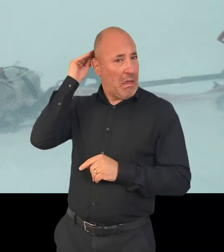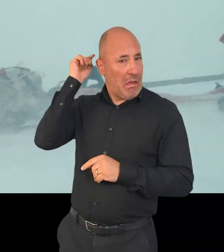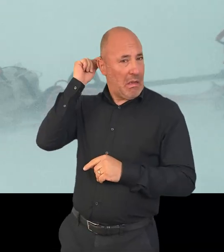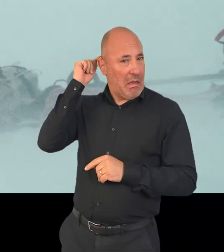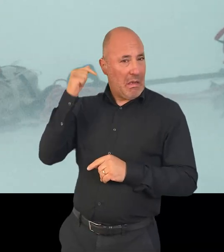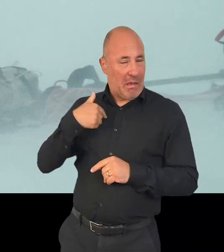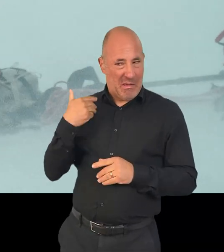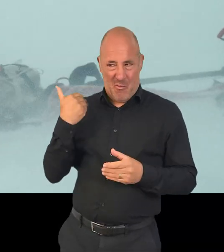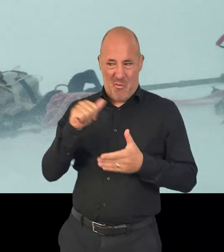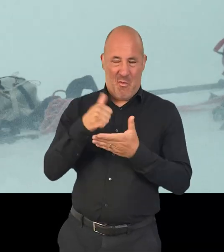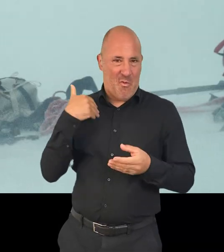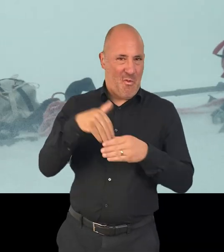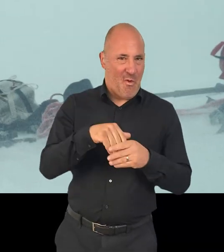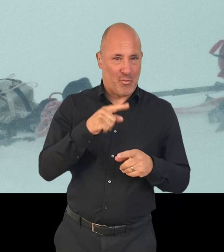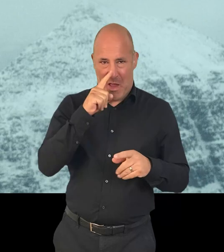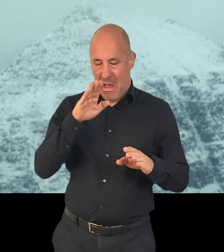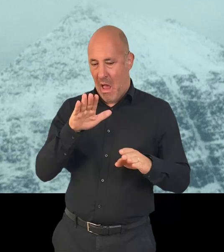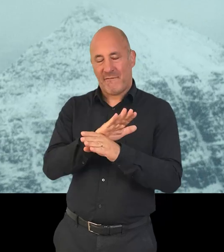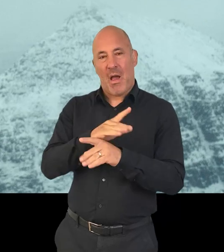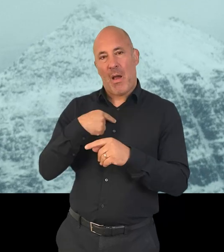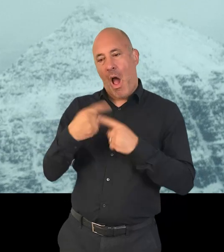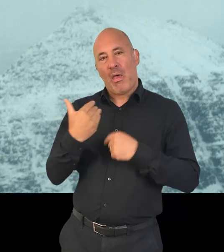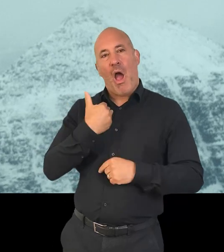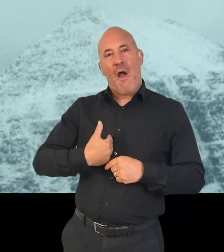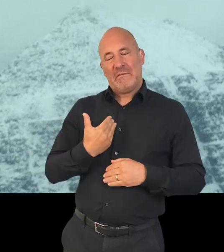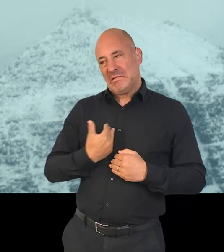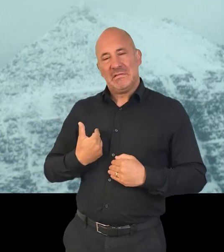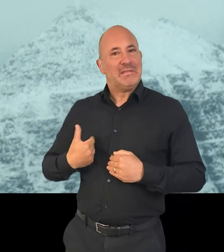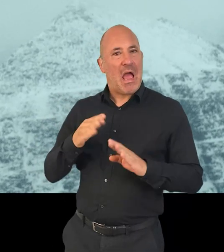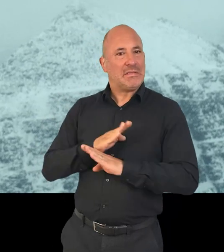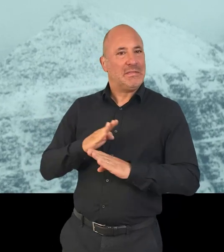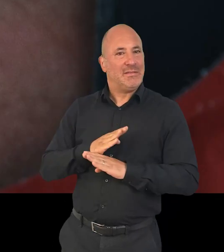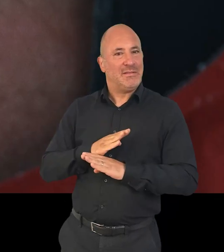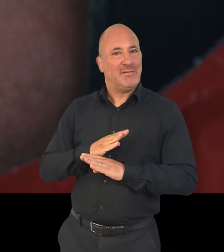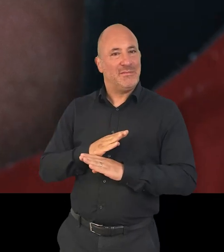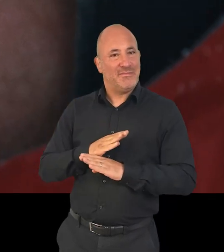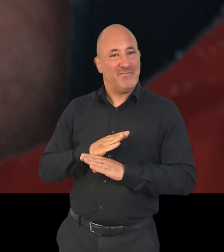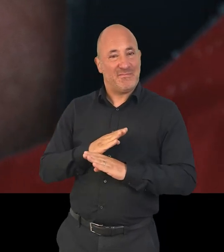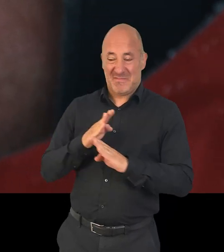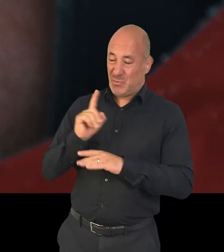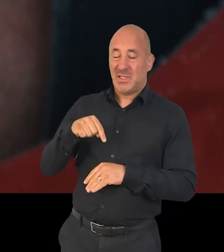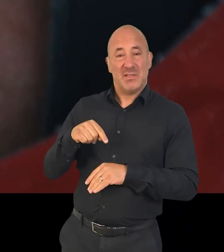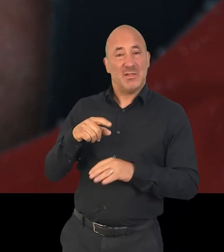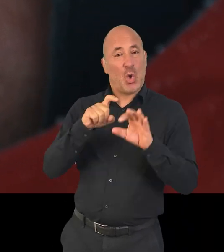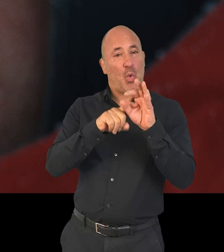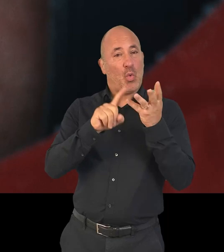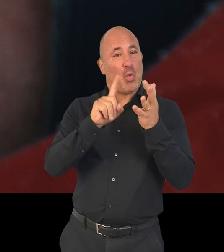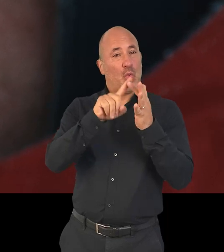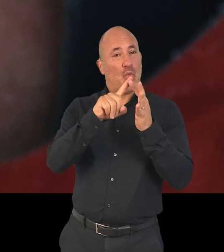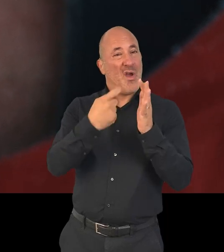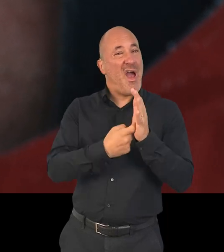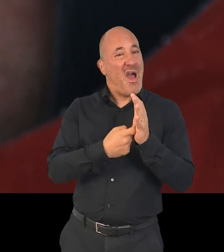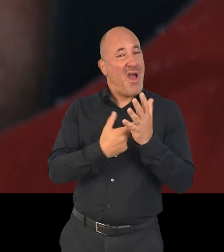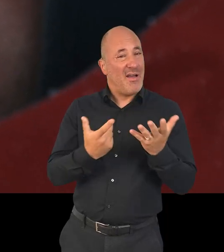part of the reason I've got into doing them is to help hide the other part of myself, the part of myself that's